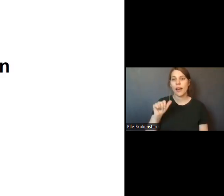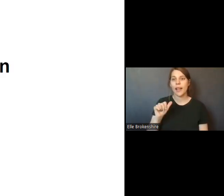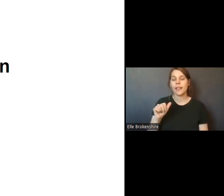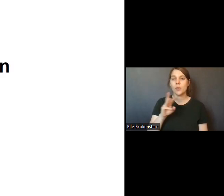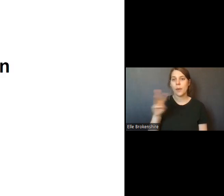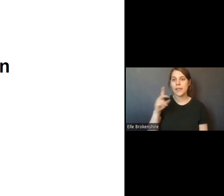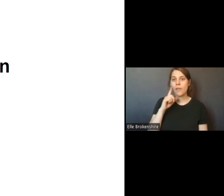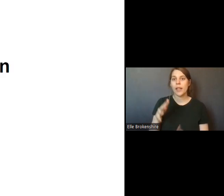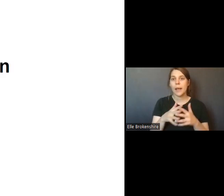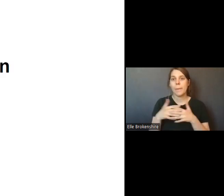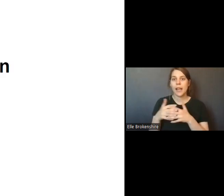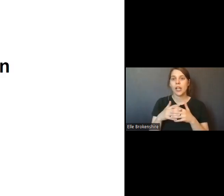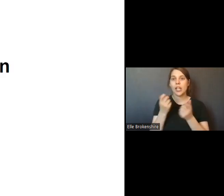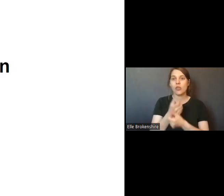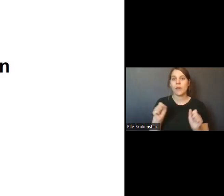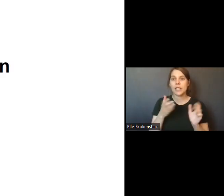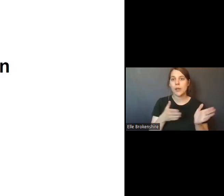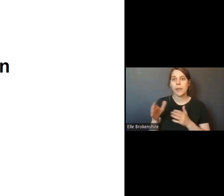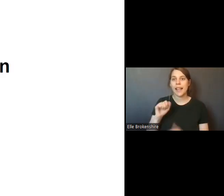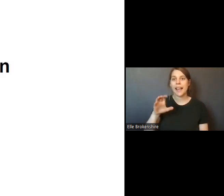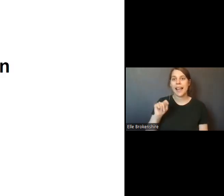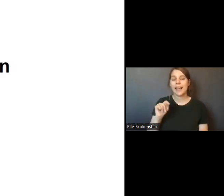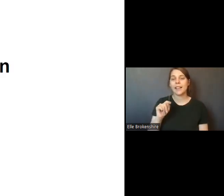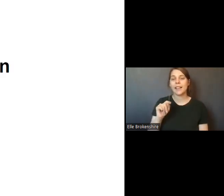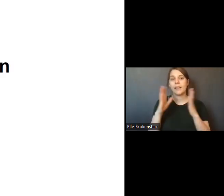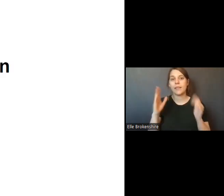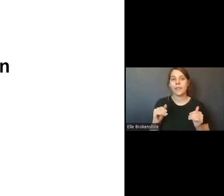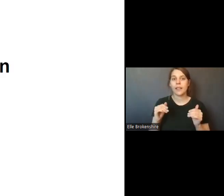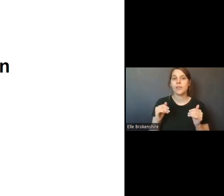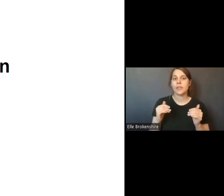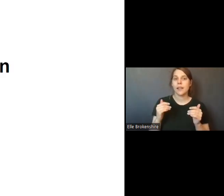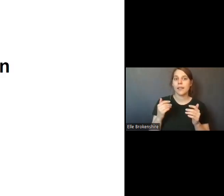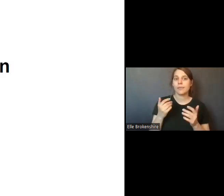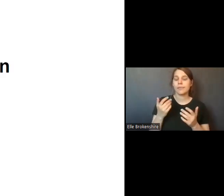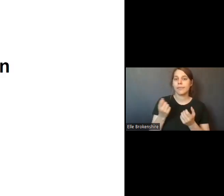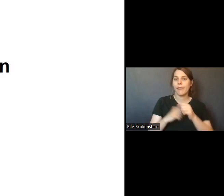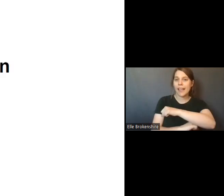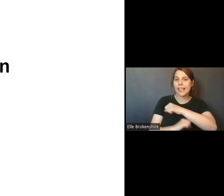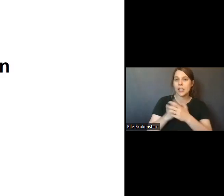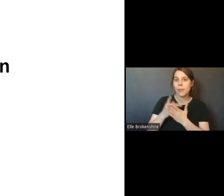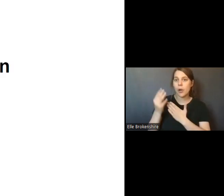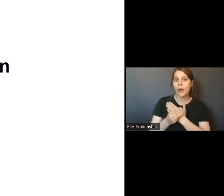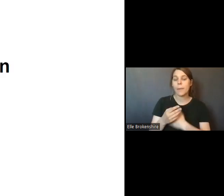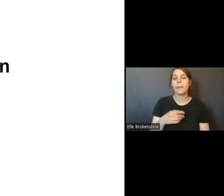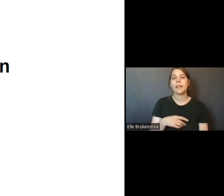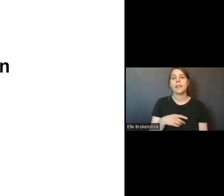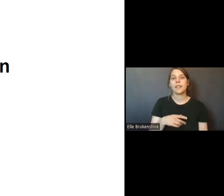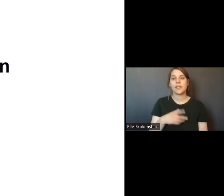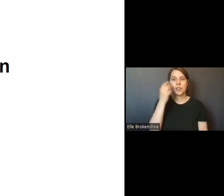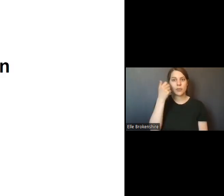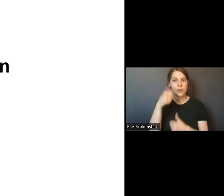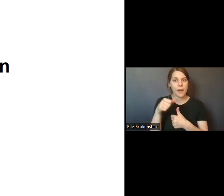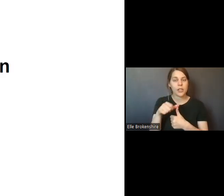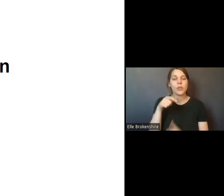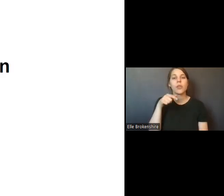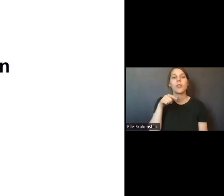Act funded Housing Preservation Program. As a refresher, this program is going to help fund the